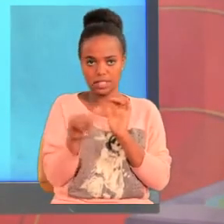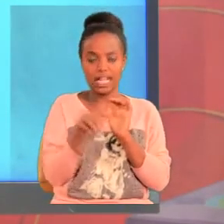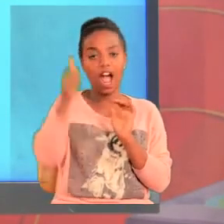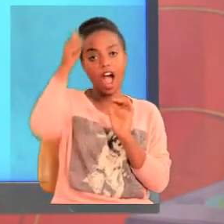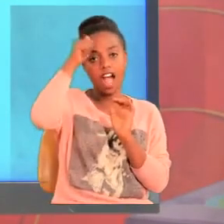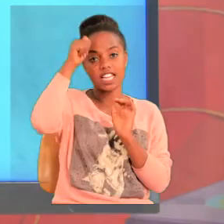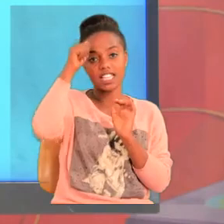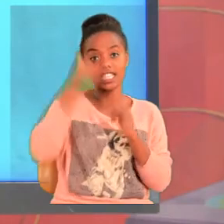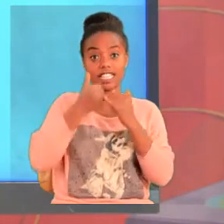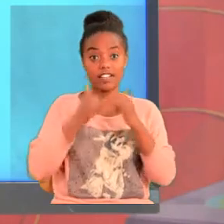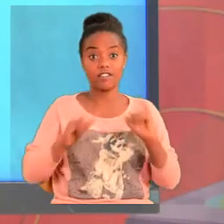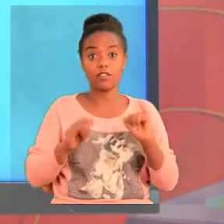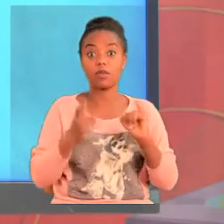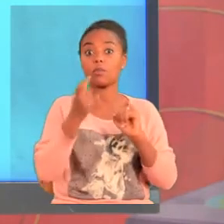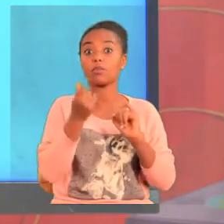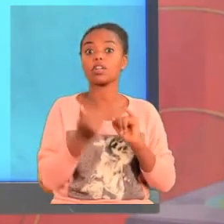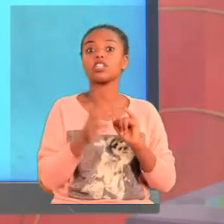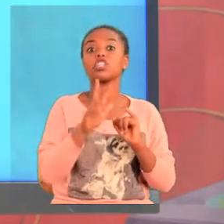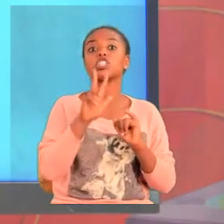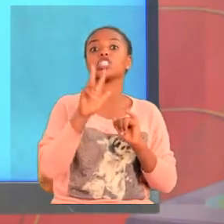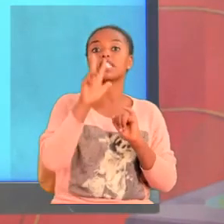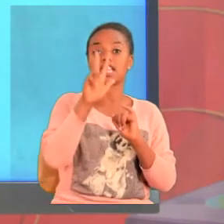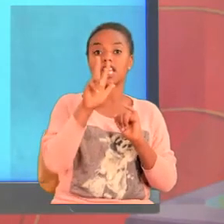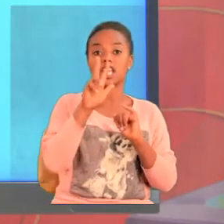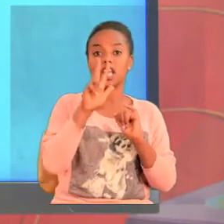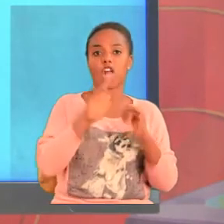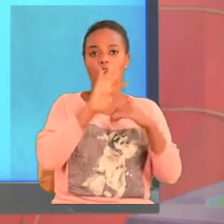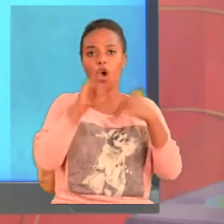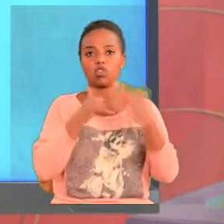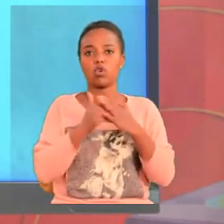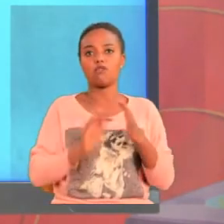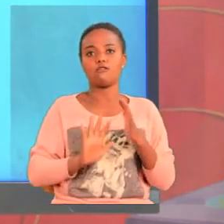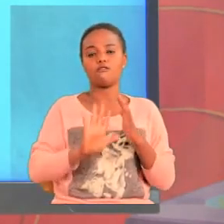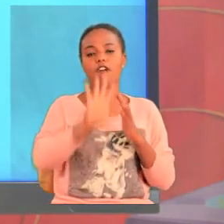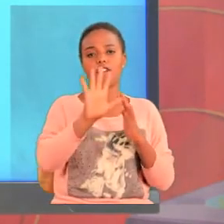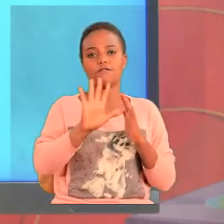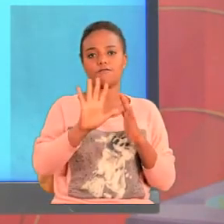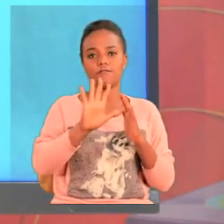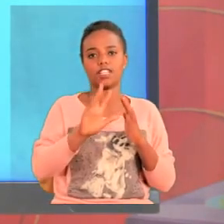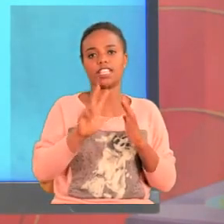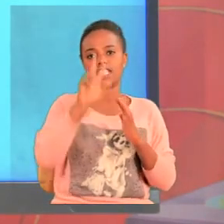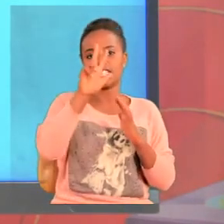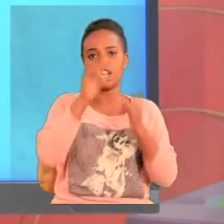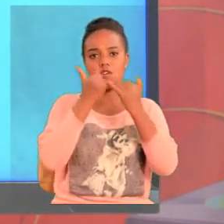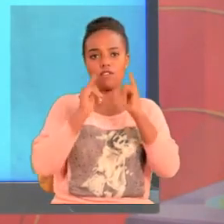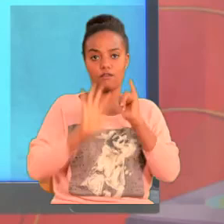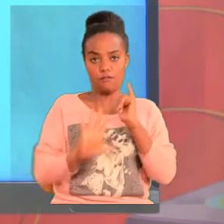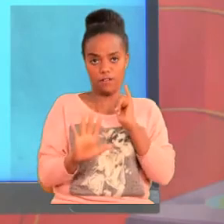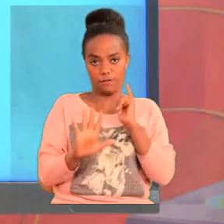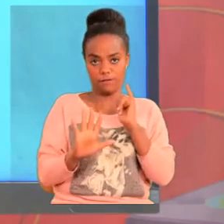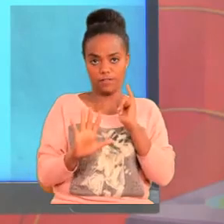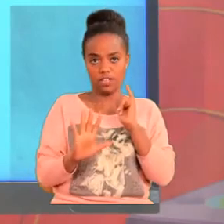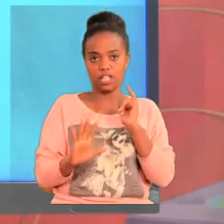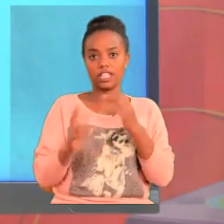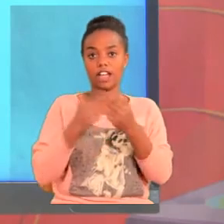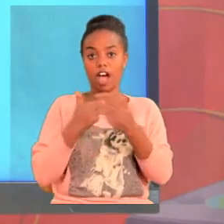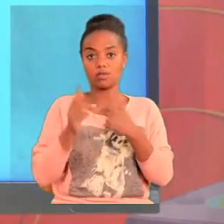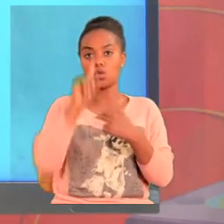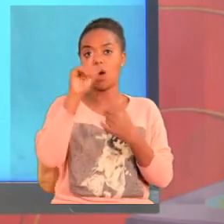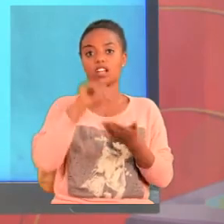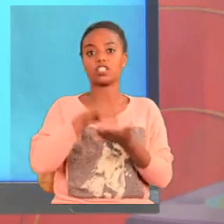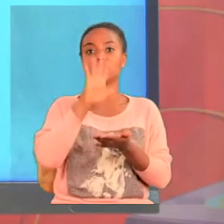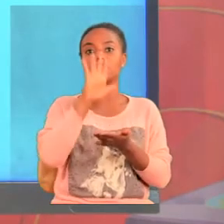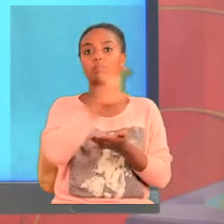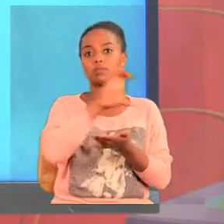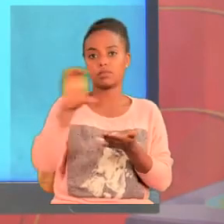Ali's share is this. Ali's share is 3 out of 5 or 3 fifths. 3 fifths of 1,500.